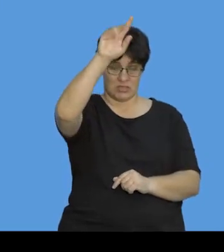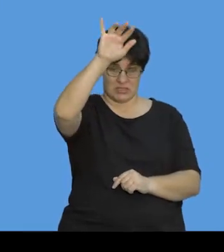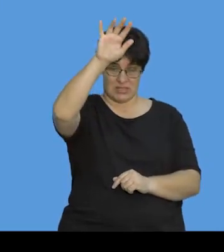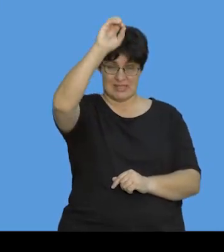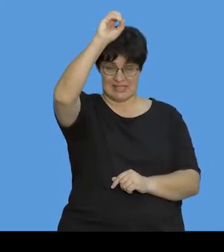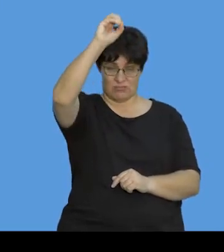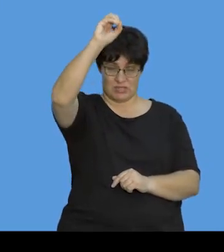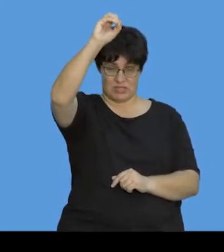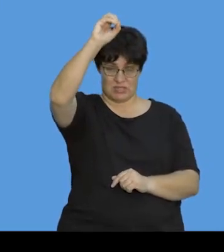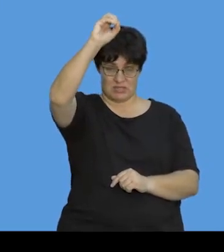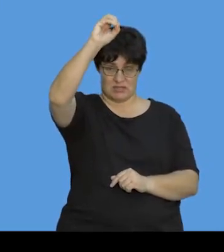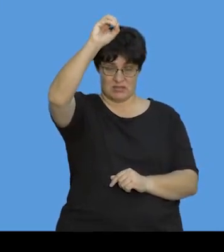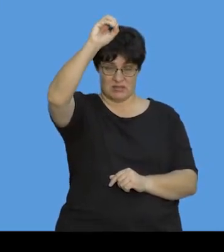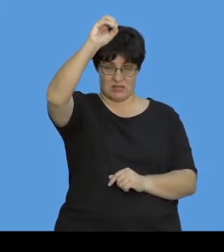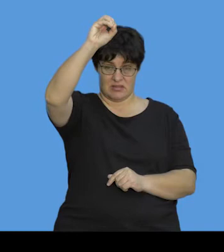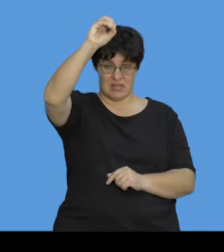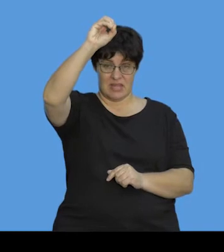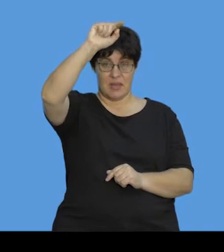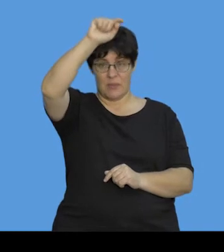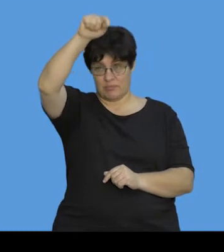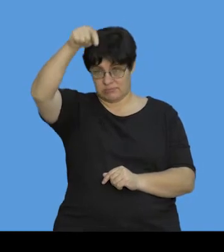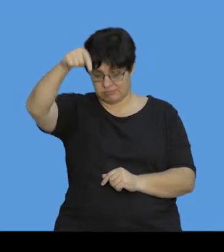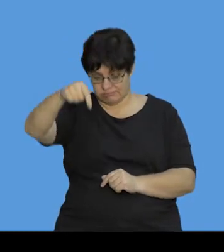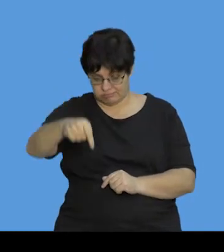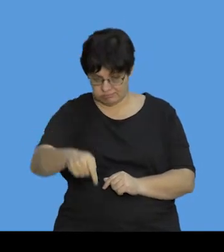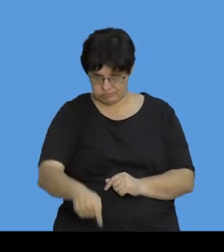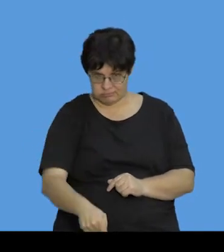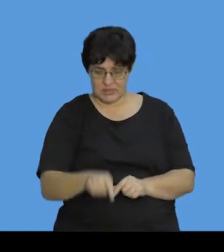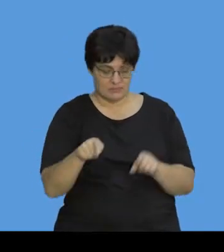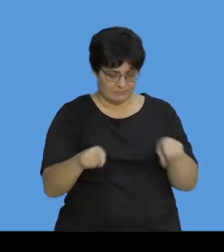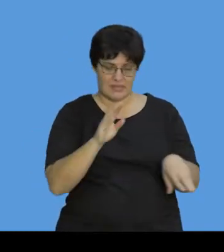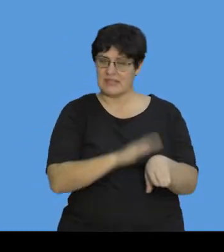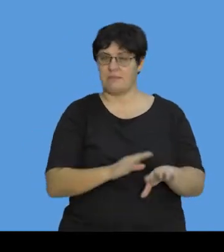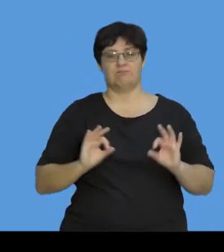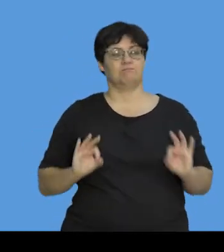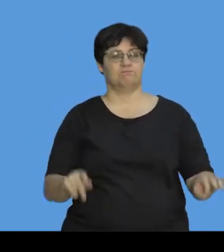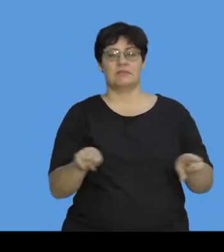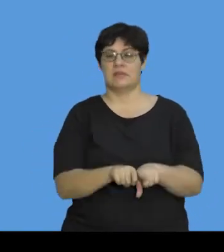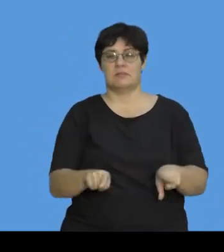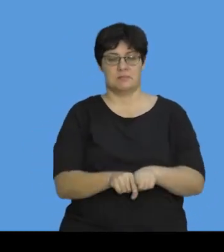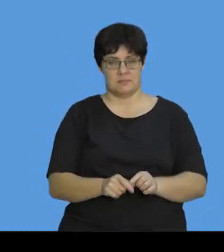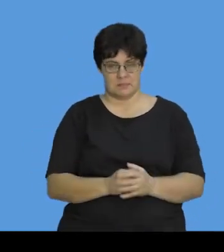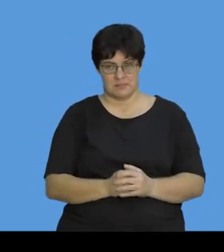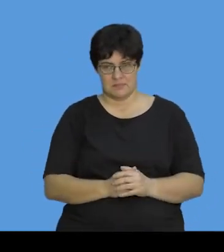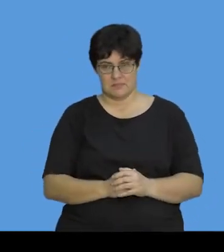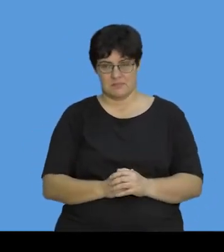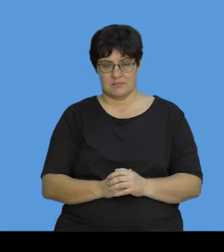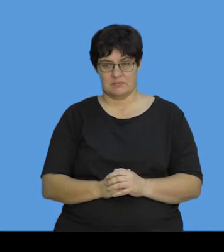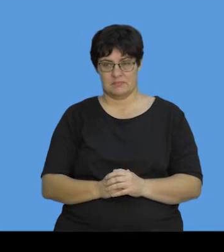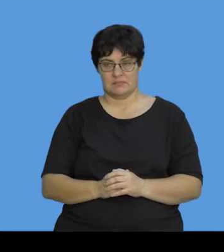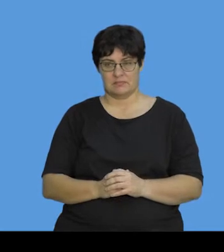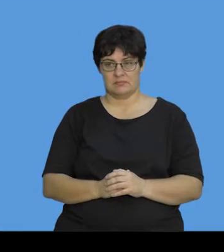my velocity there is 0, is exactly the same to get back to where it started.